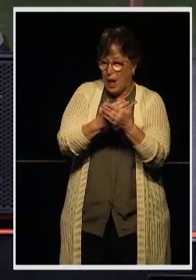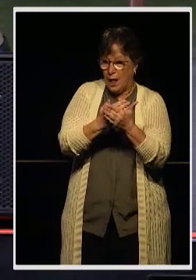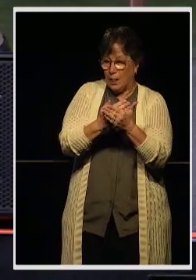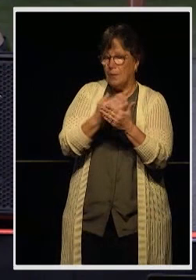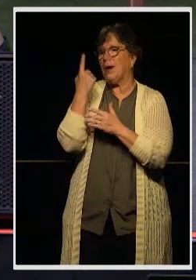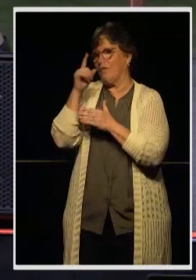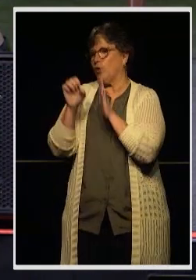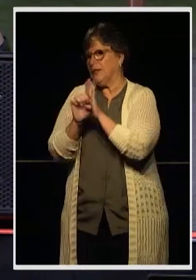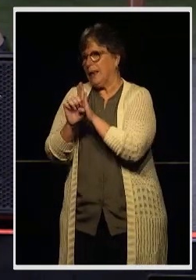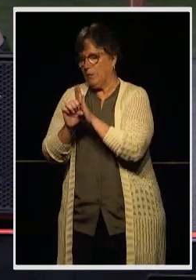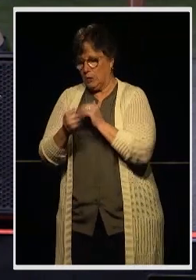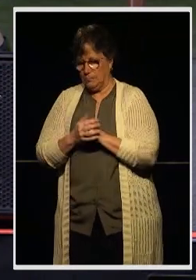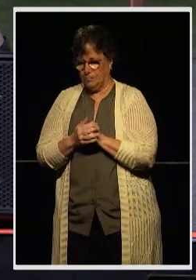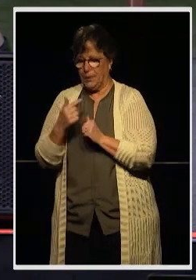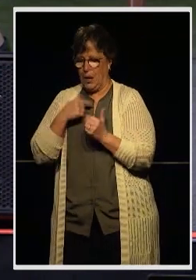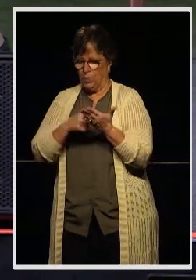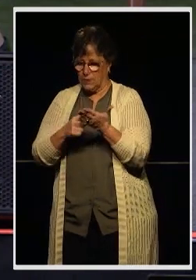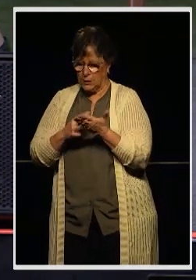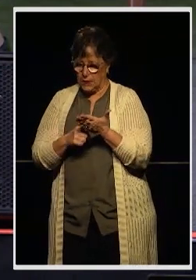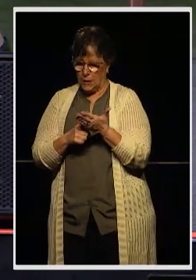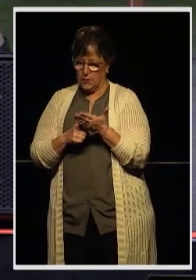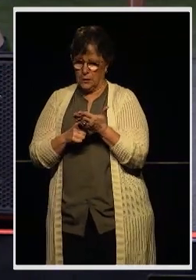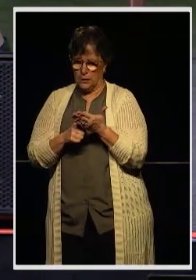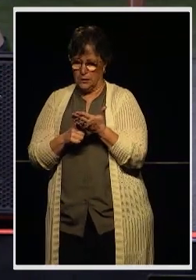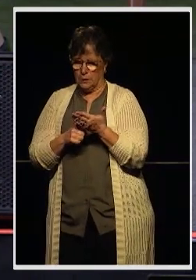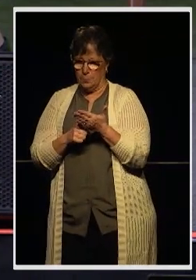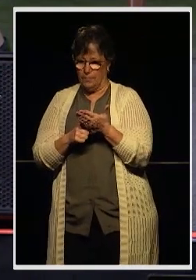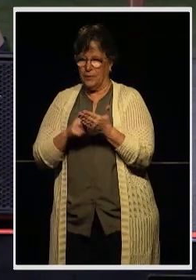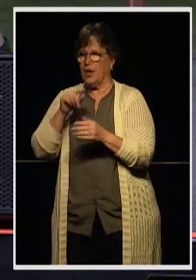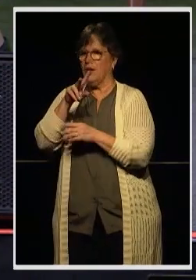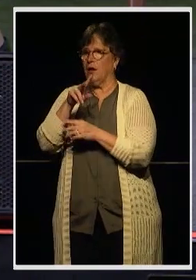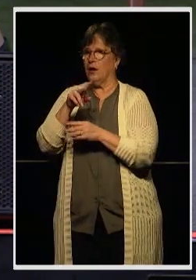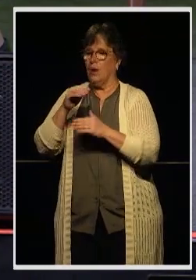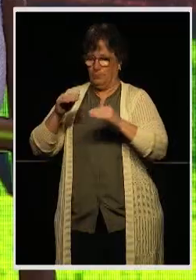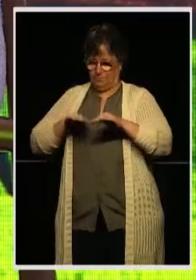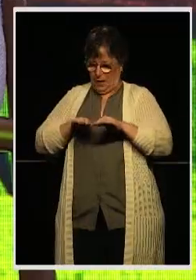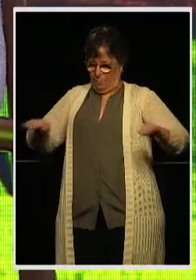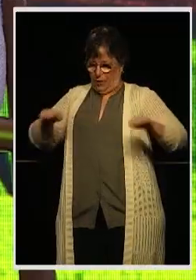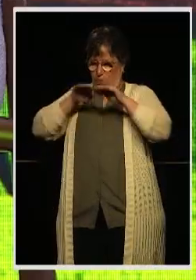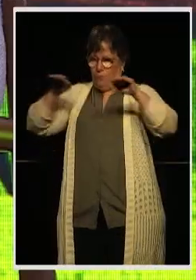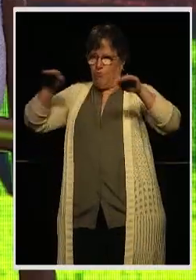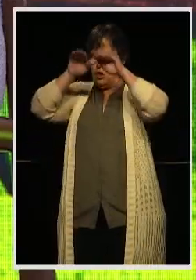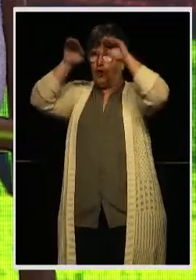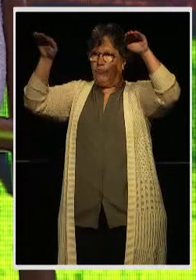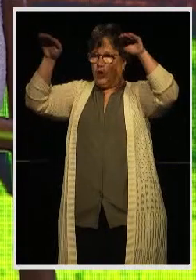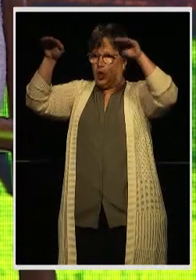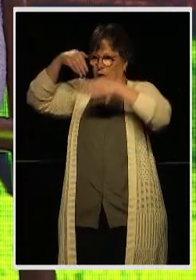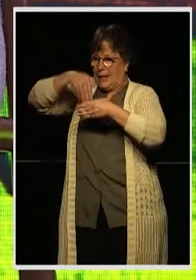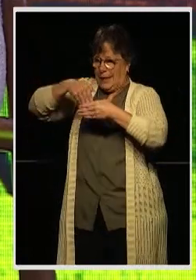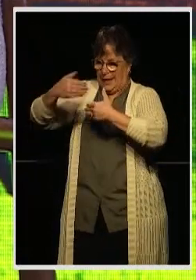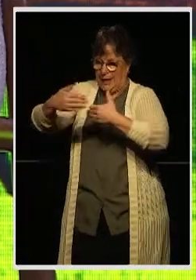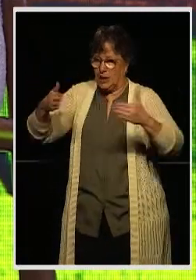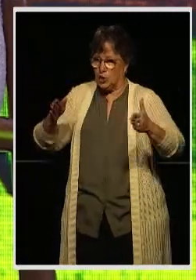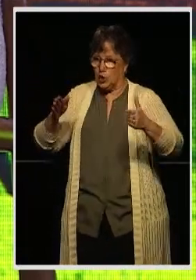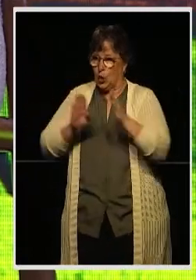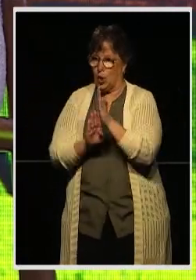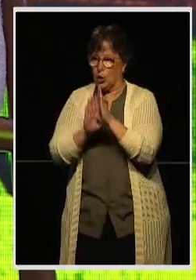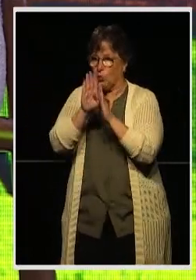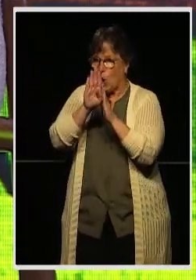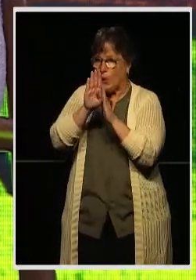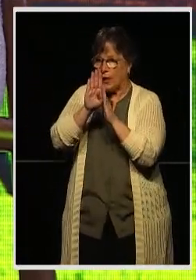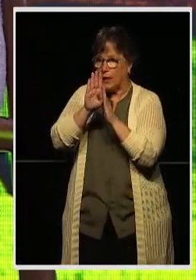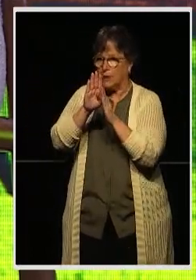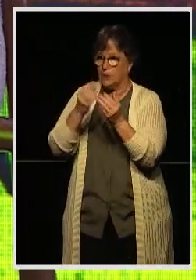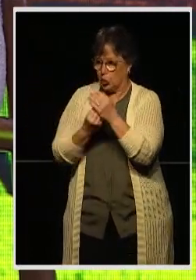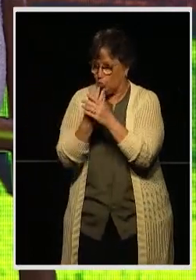I'll talk about just briefly in vertical indoor growing, right? And if you grow lettuce, for example, you can grow